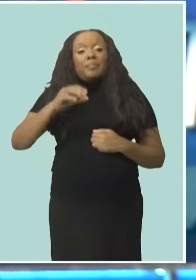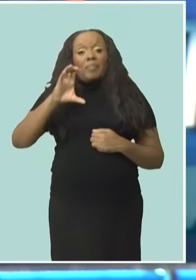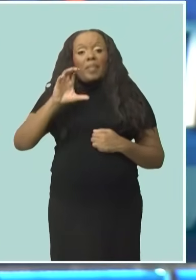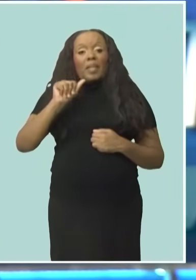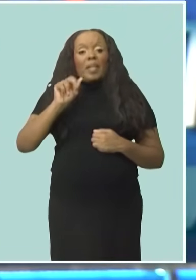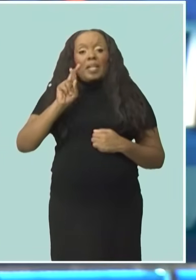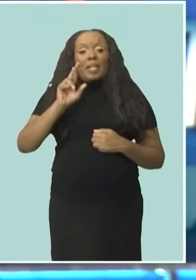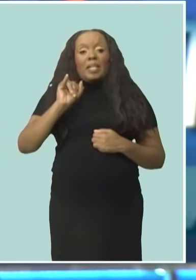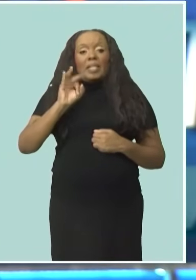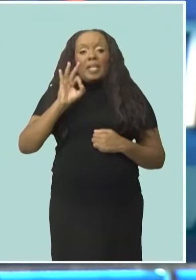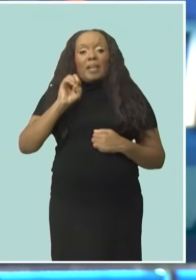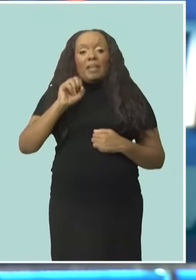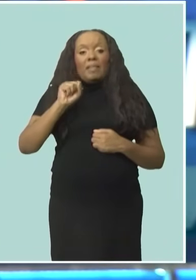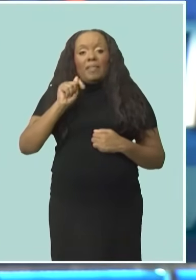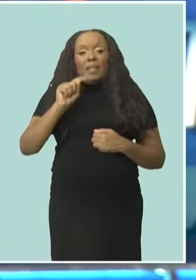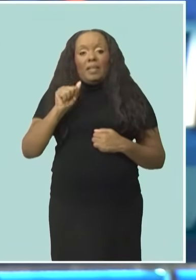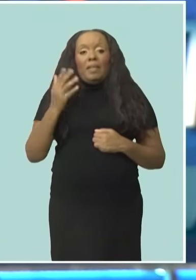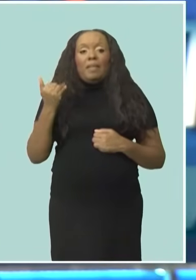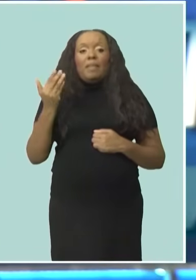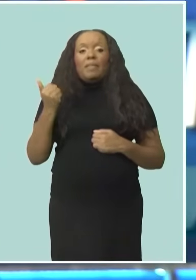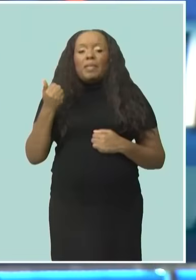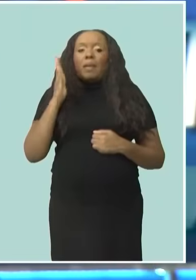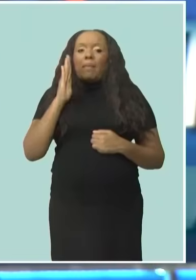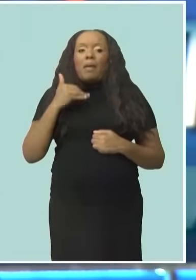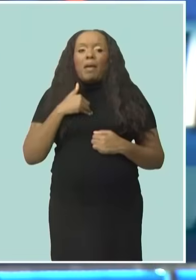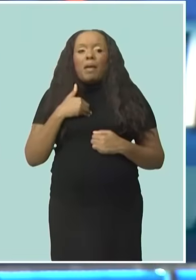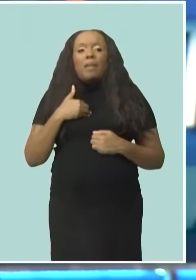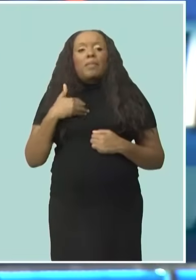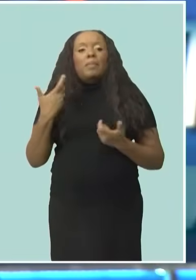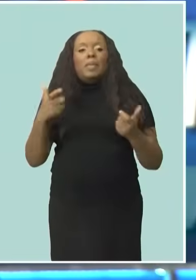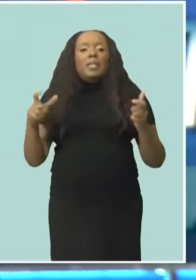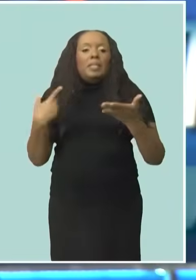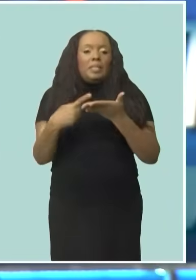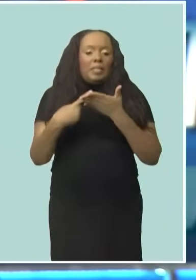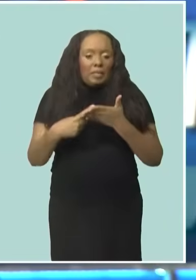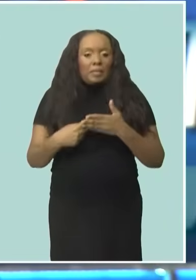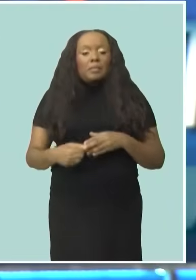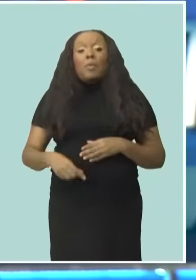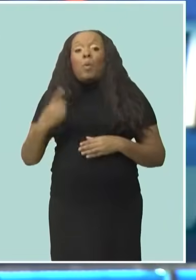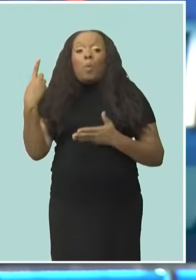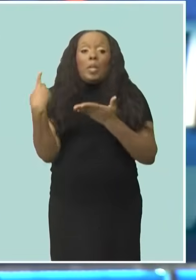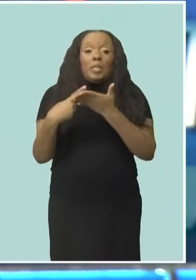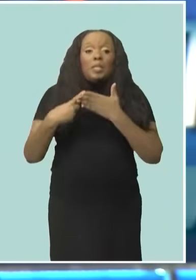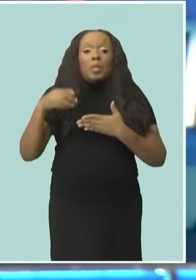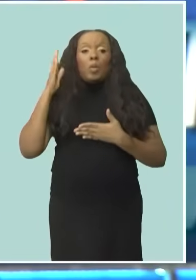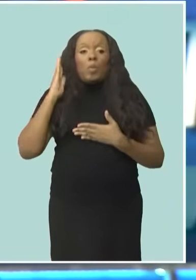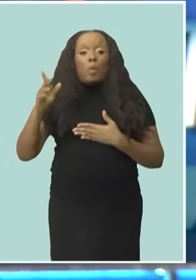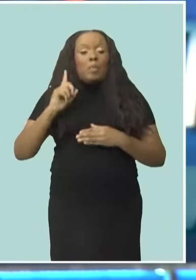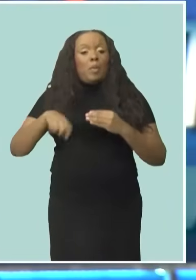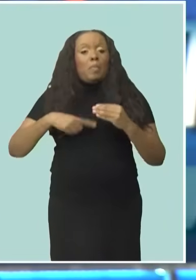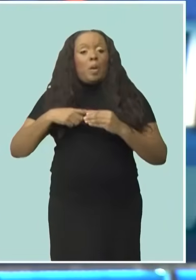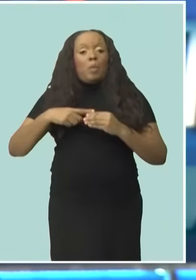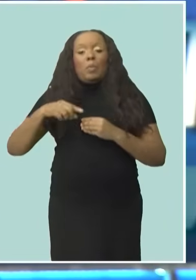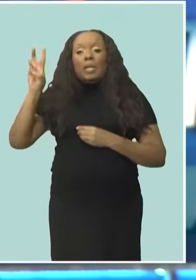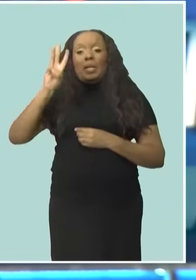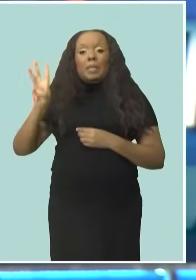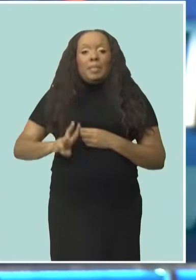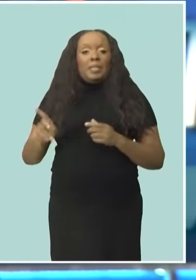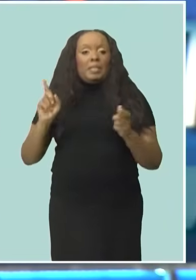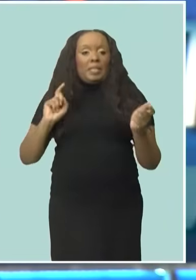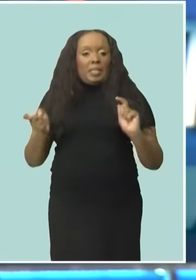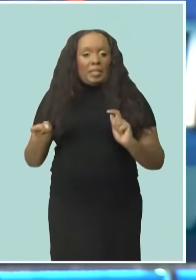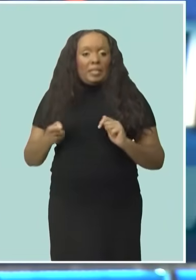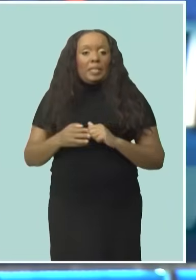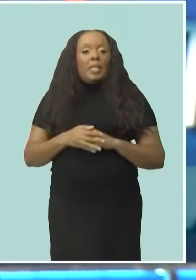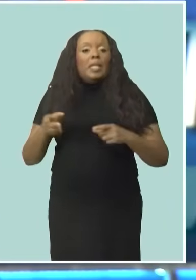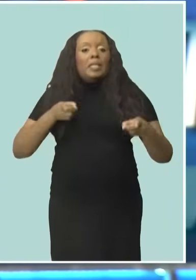15 are the planned discussions. One of them will be called Climate Change. That's according to Director of the Barbados Tourism Marketing Inc.,